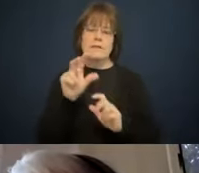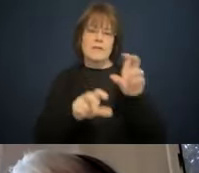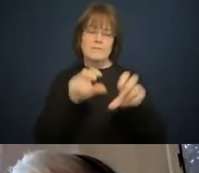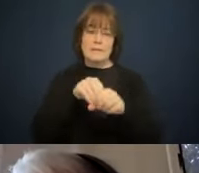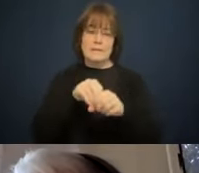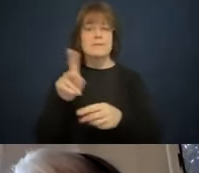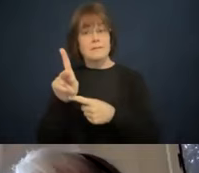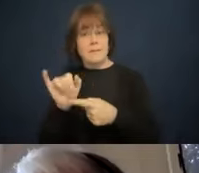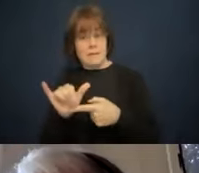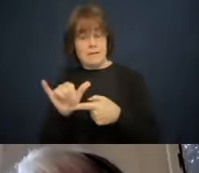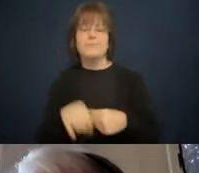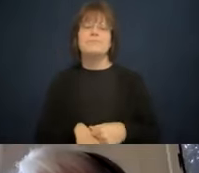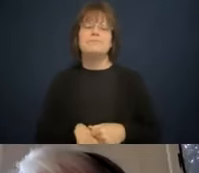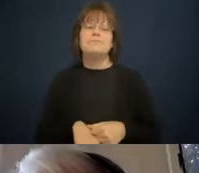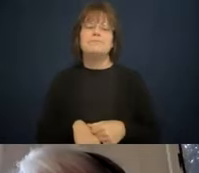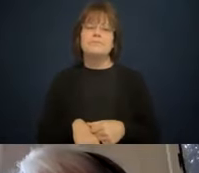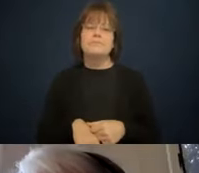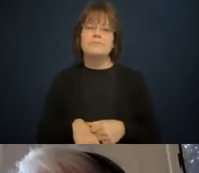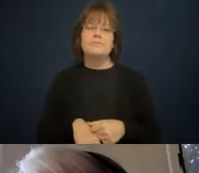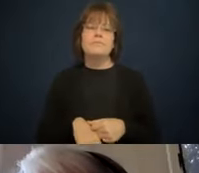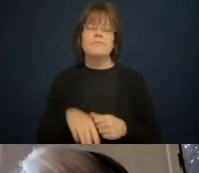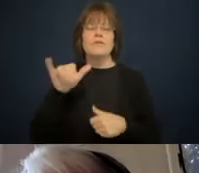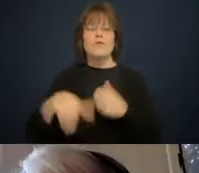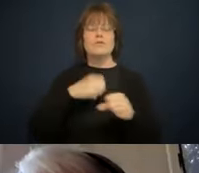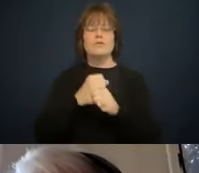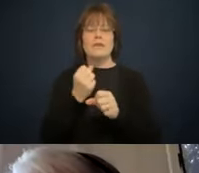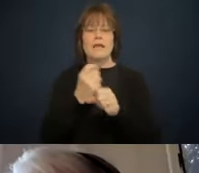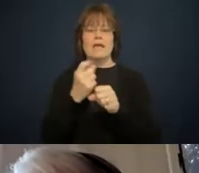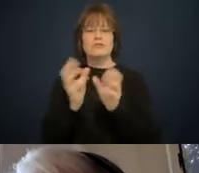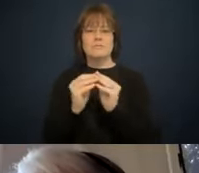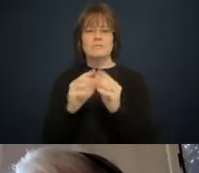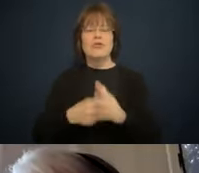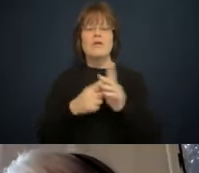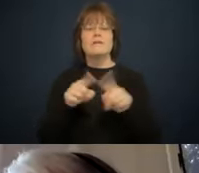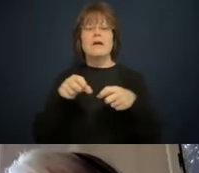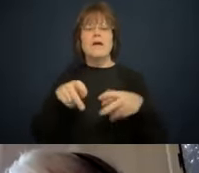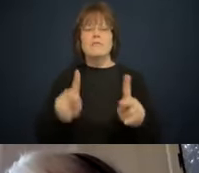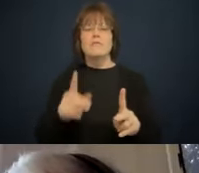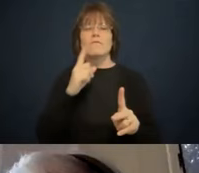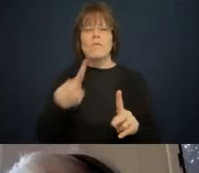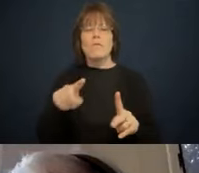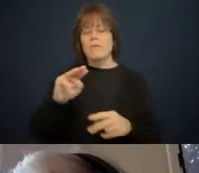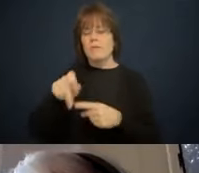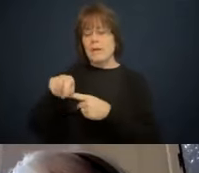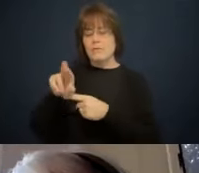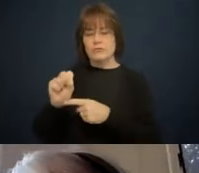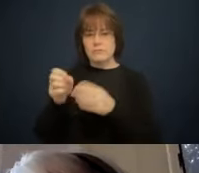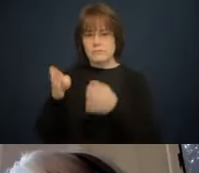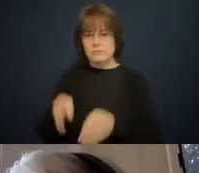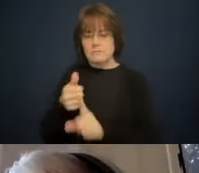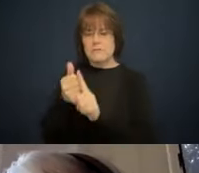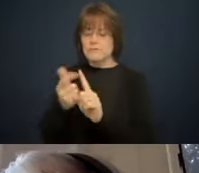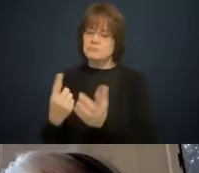Kentucky. And in those years, the annual seminar started off as an opportunity for the mappers to meet and discuss